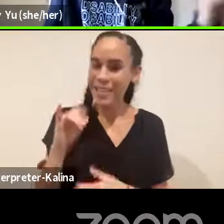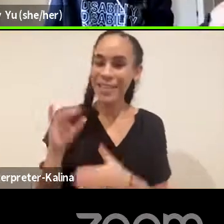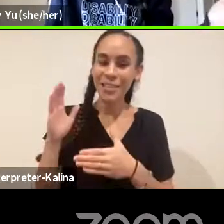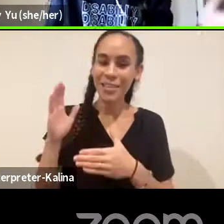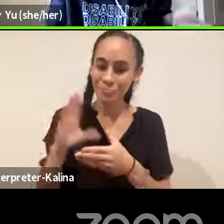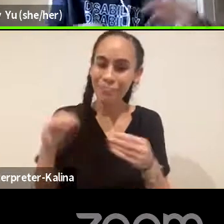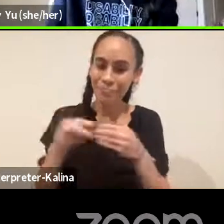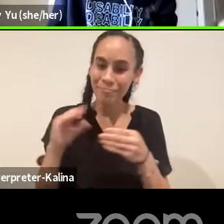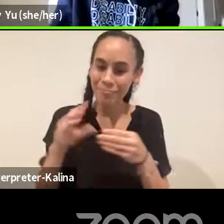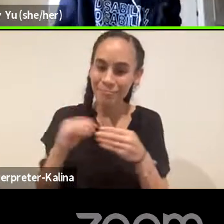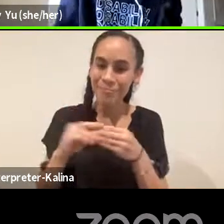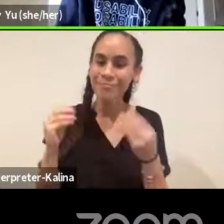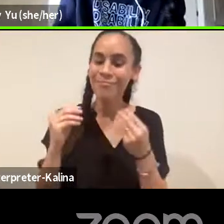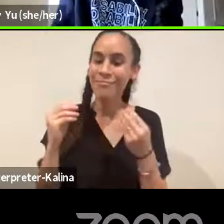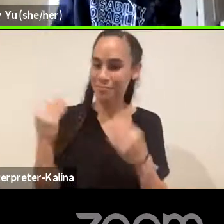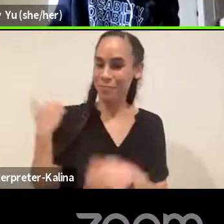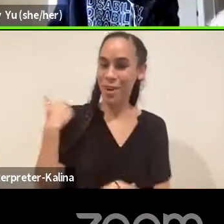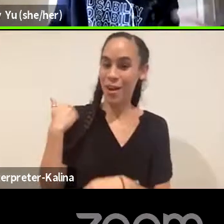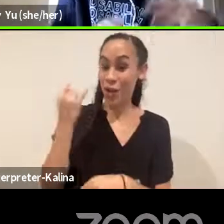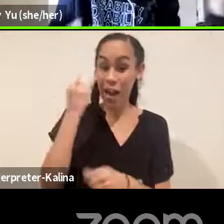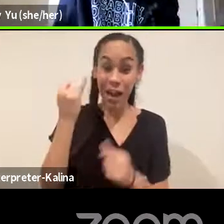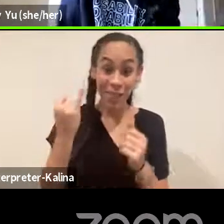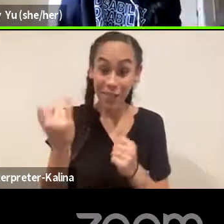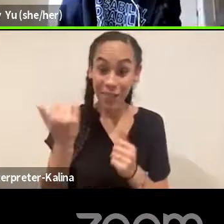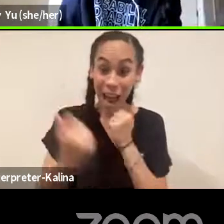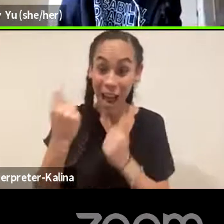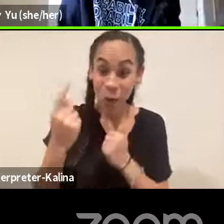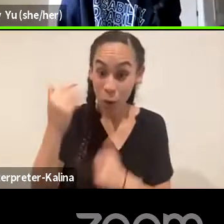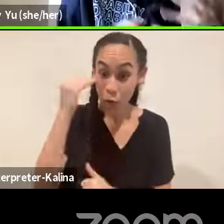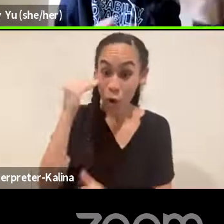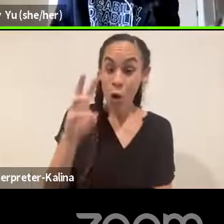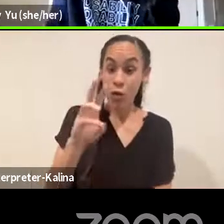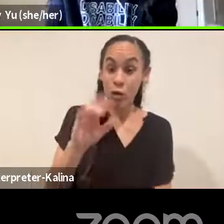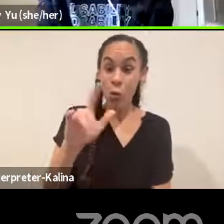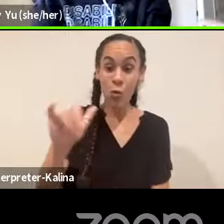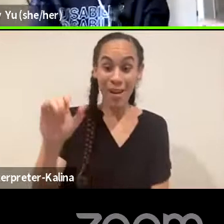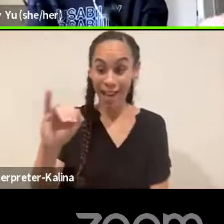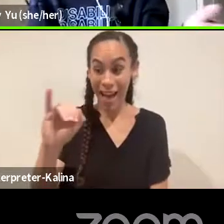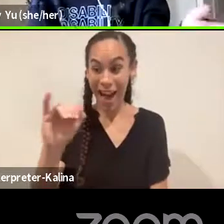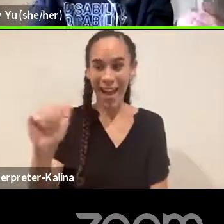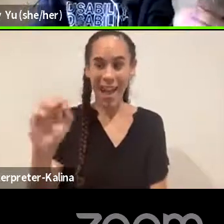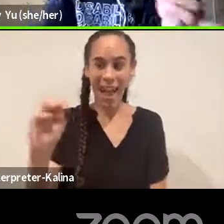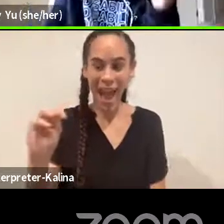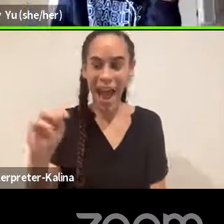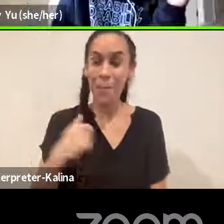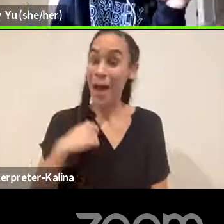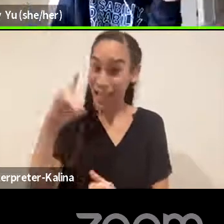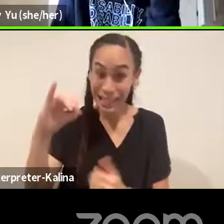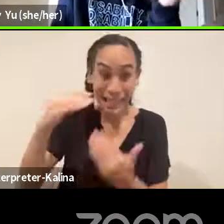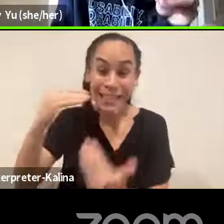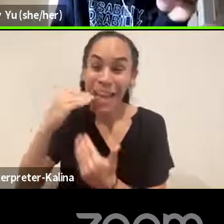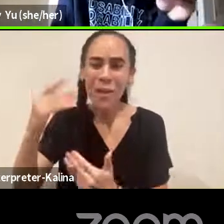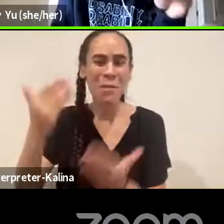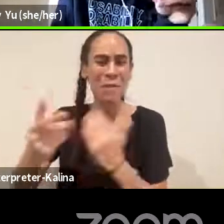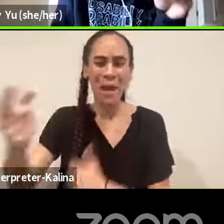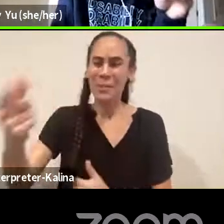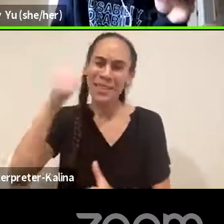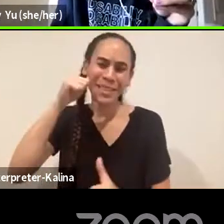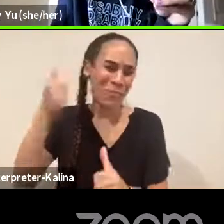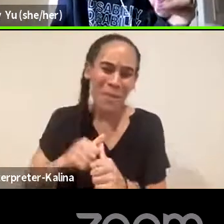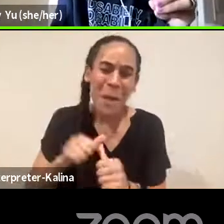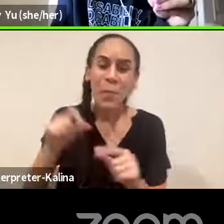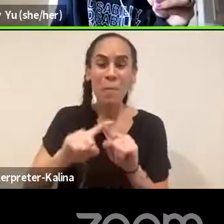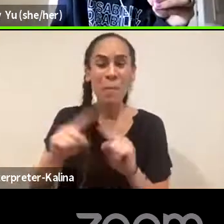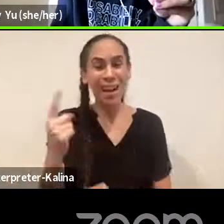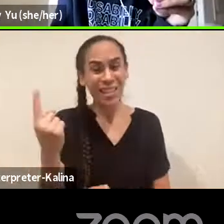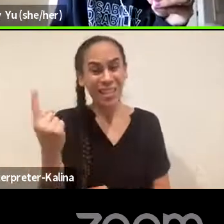publicly, so if anyone knows will.i.am, I did tell him thank you. He probably doesn't remember, but it's something so